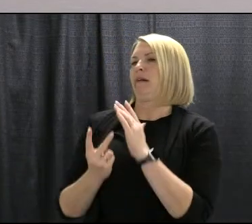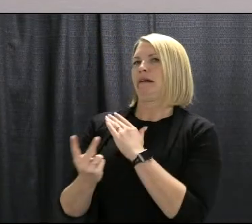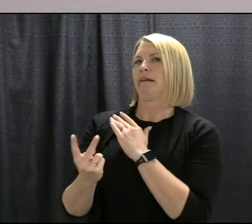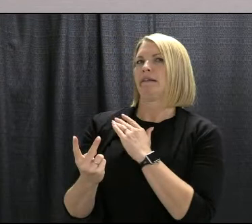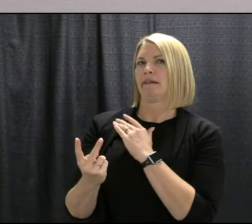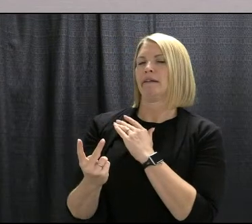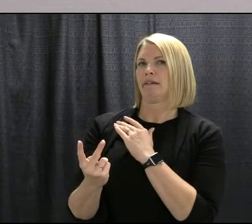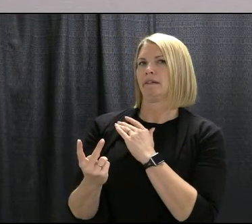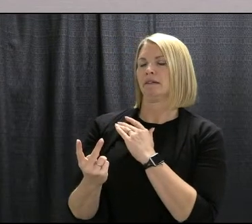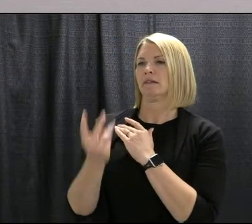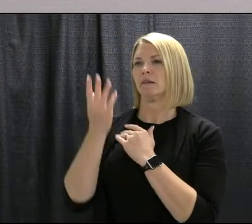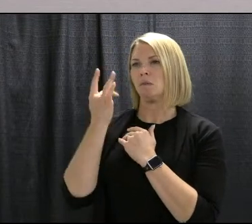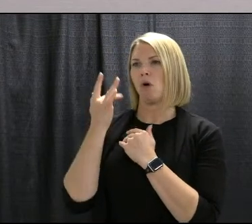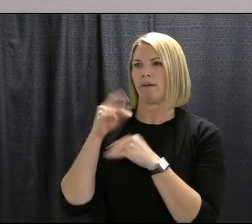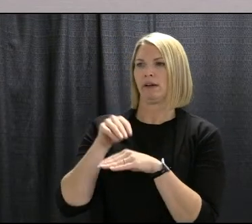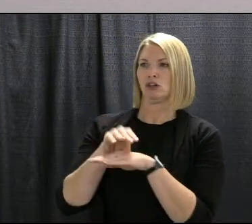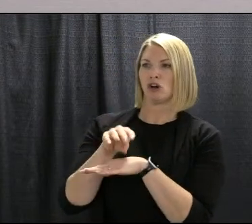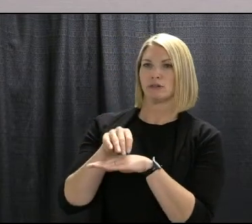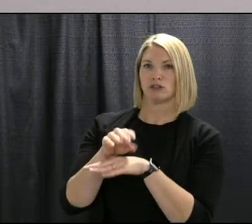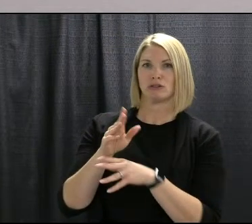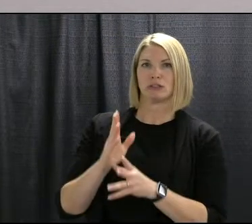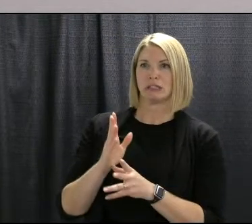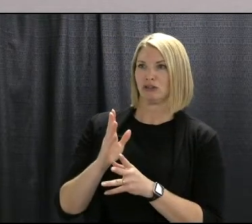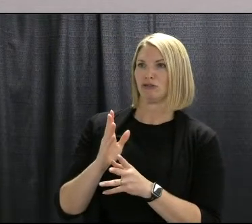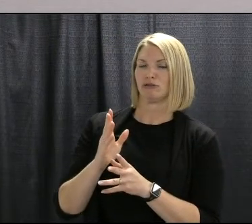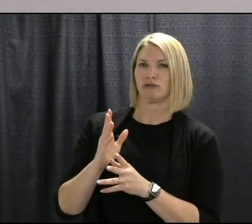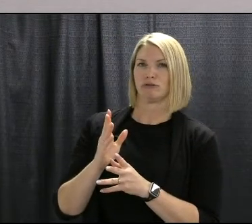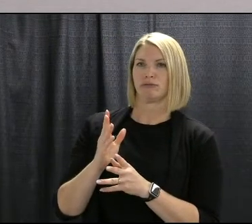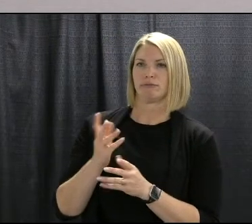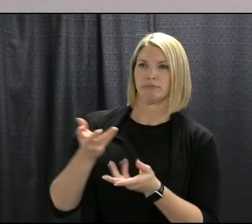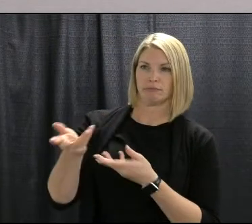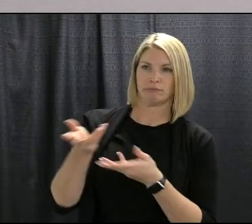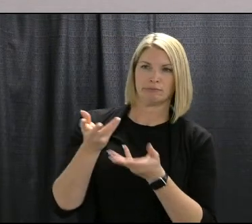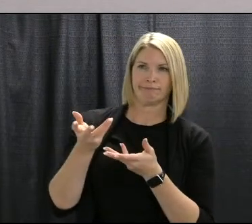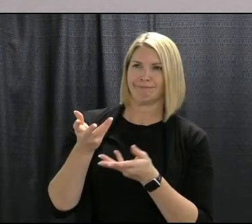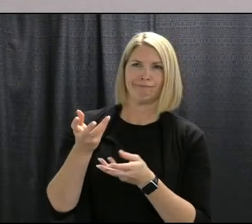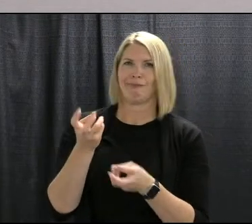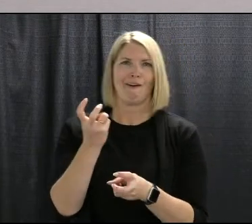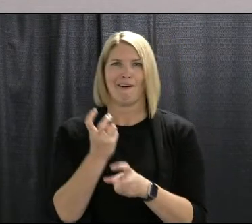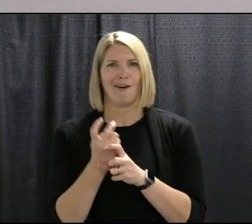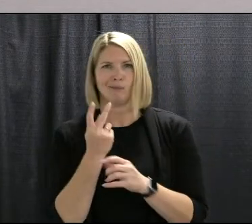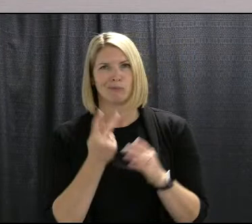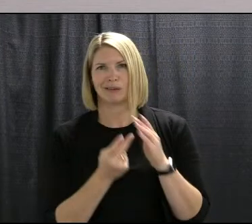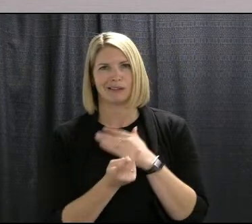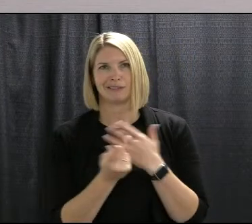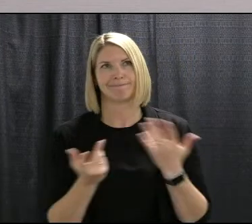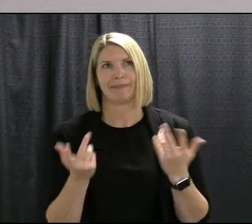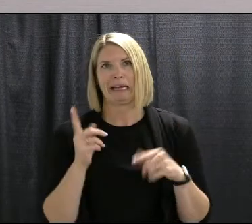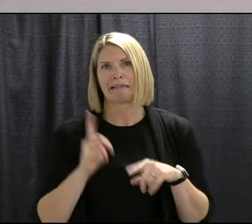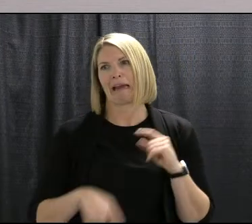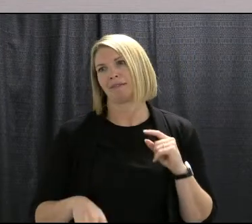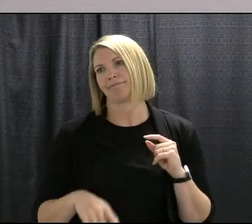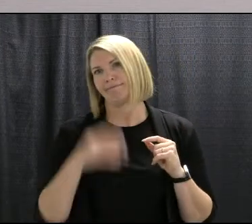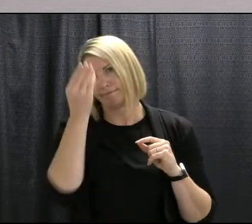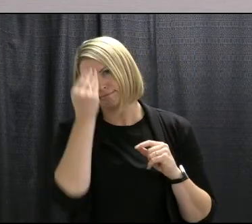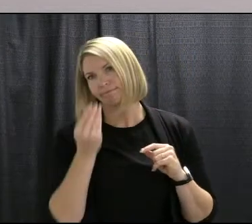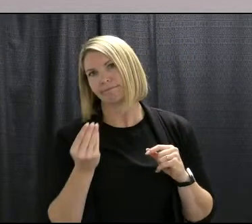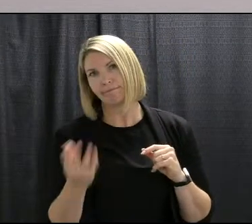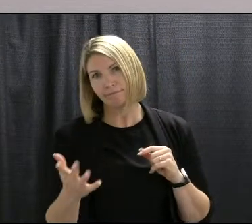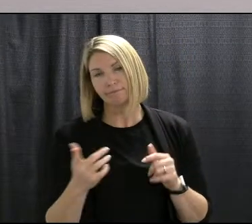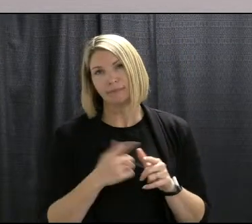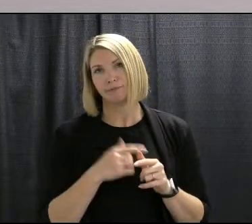go with the key stakeholders that we have. That would be foolhardy of all of us. I think we're going to have a fulsome plan that's going to